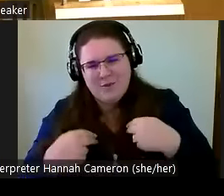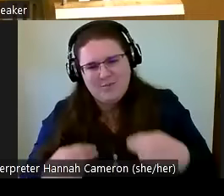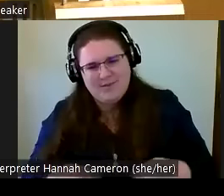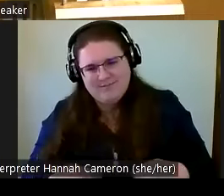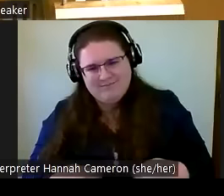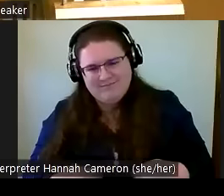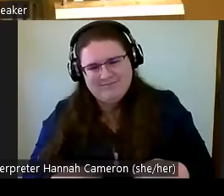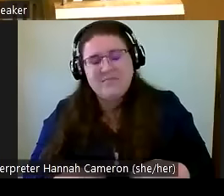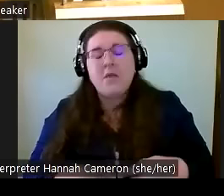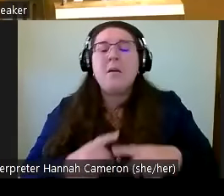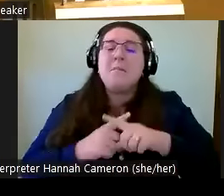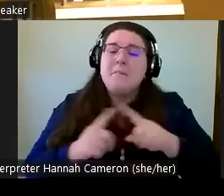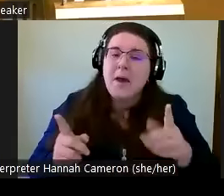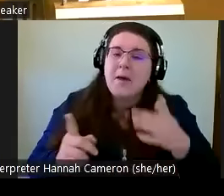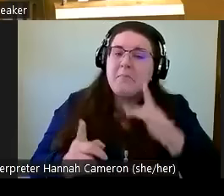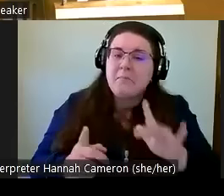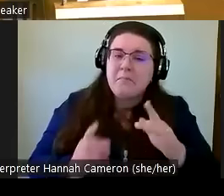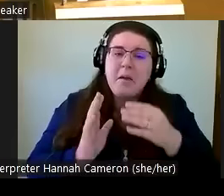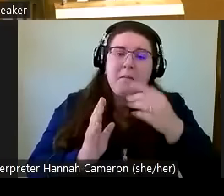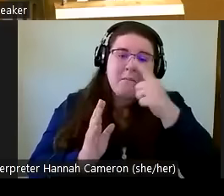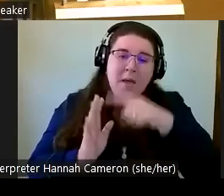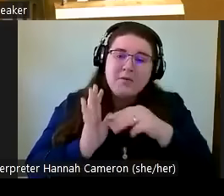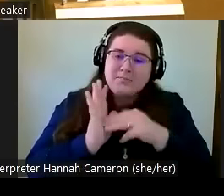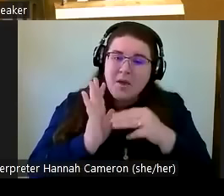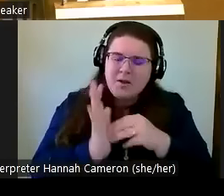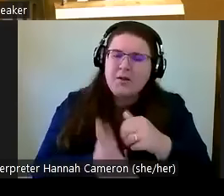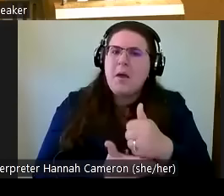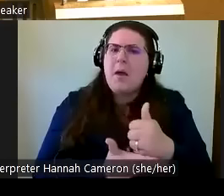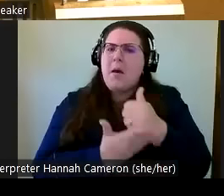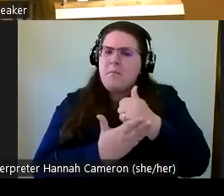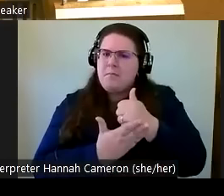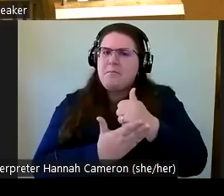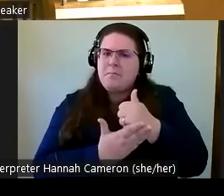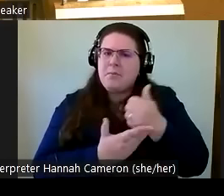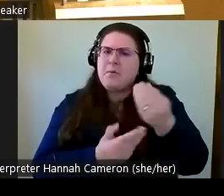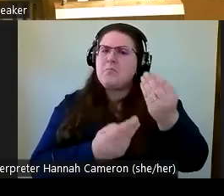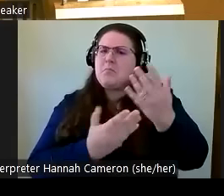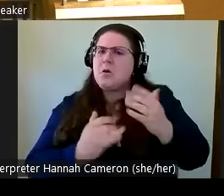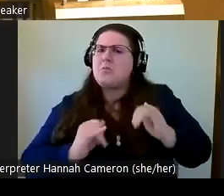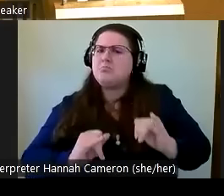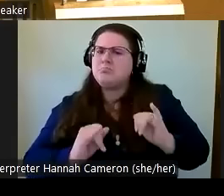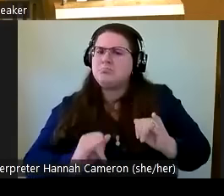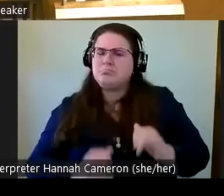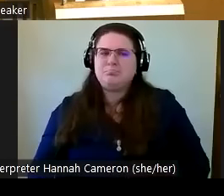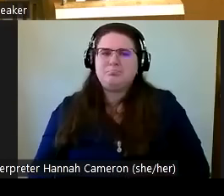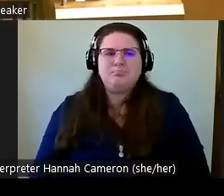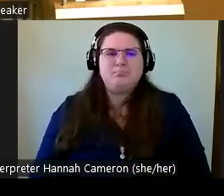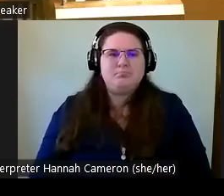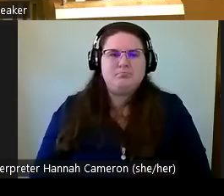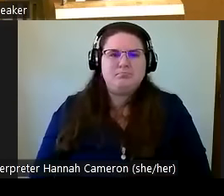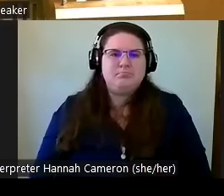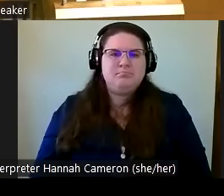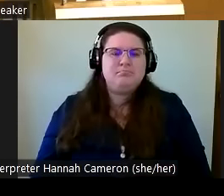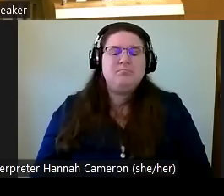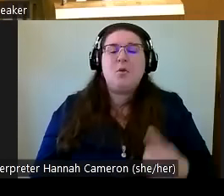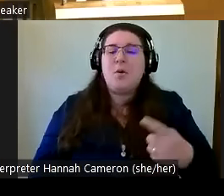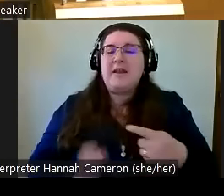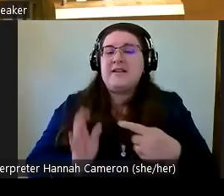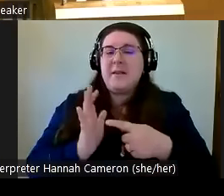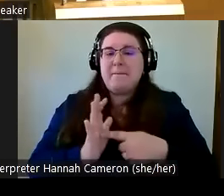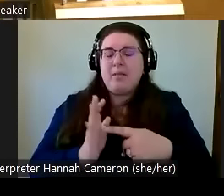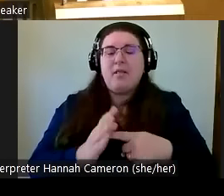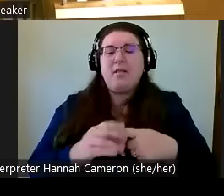And so this was just published in Nature a couple weeks ago, looking at treadmill training in mice. And they were